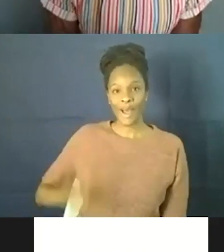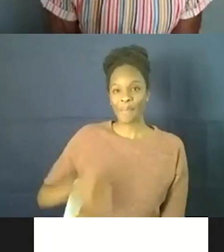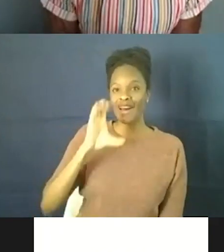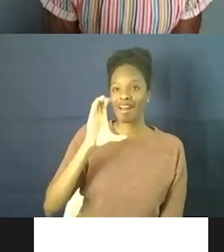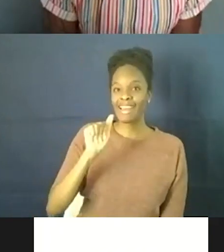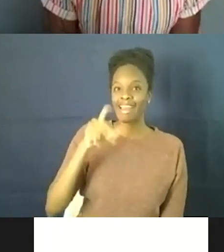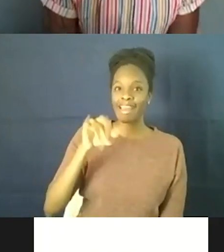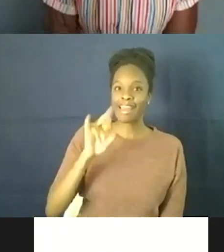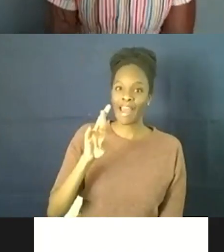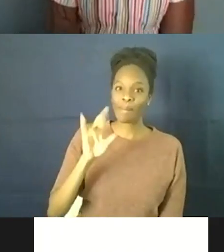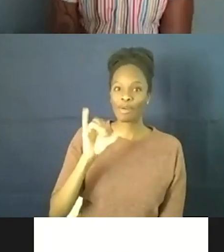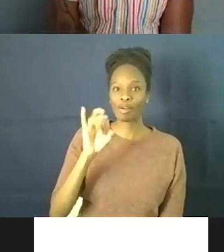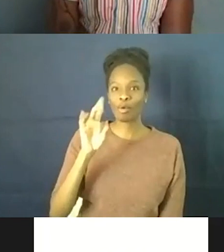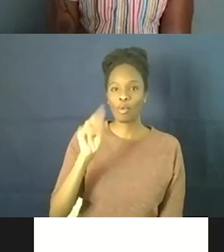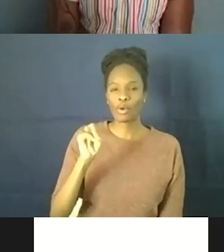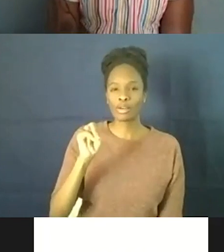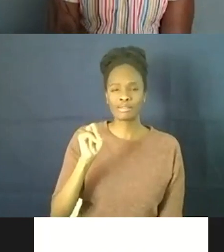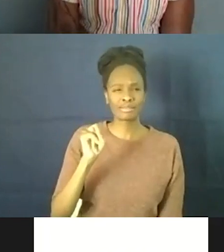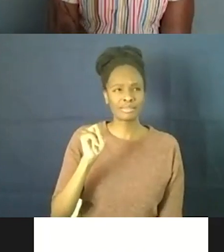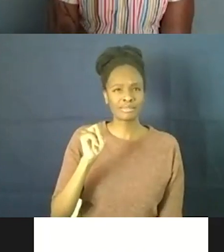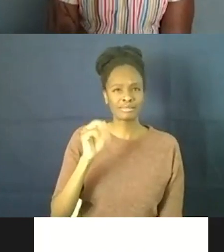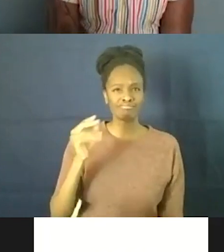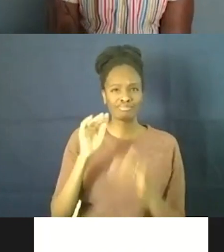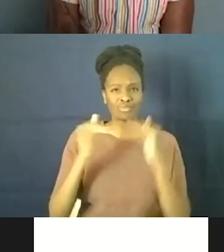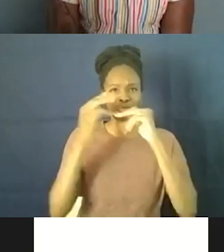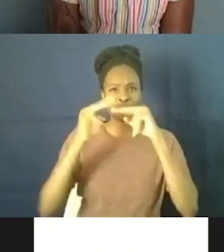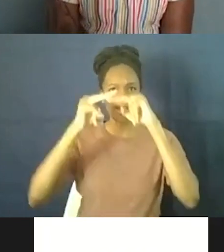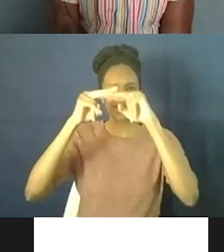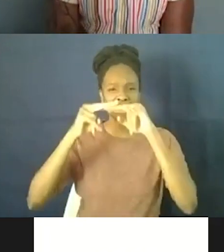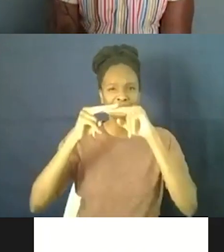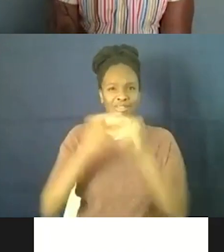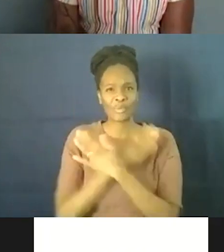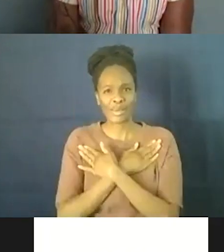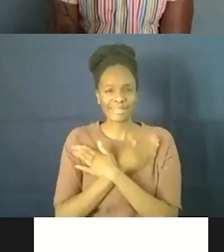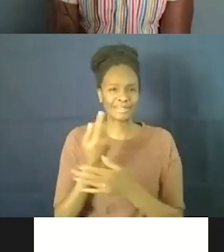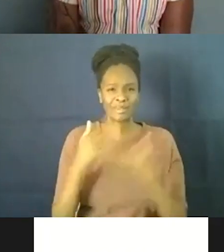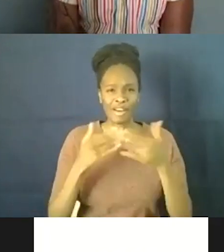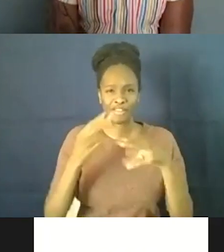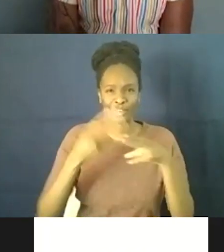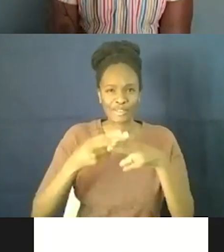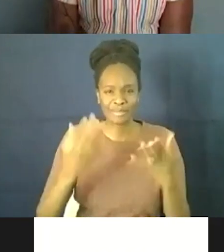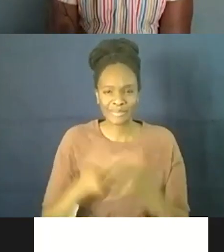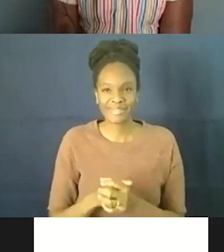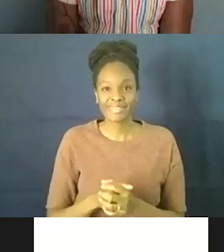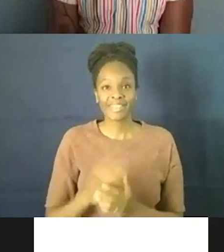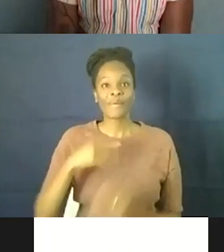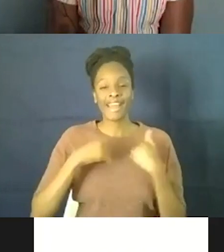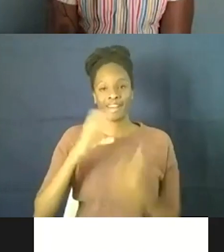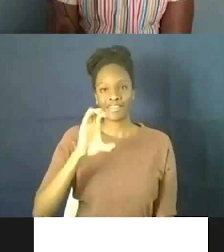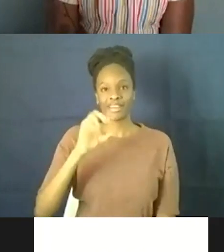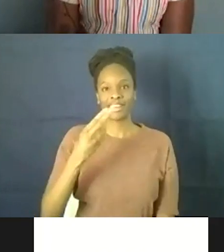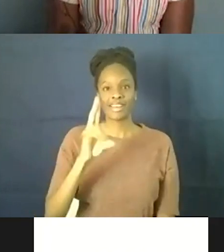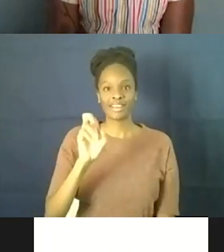Capricorn. Rising, that's... resting, whatever it is. Ooh, hard Capricorn. I like resting. we also have Chuck Hayward, who is the